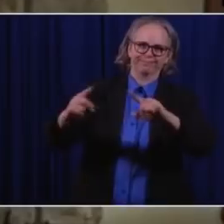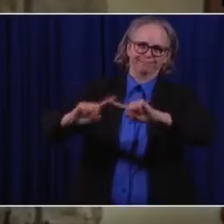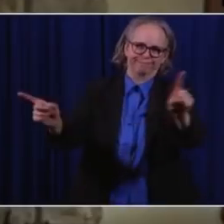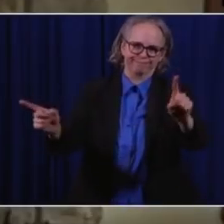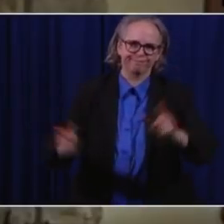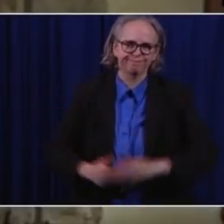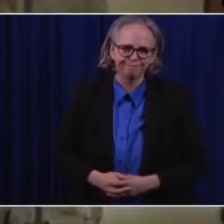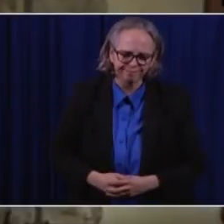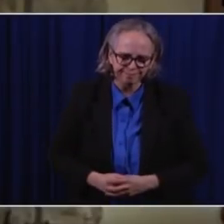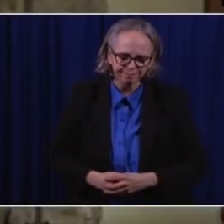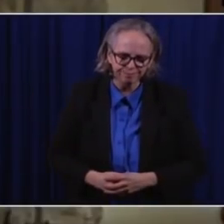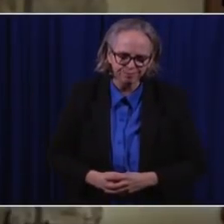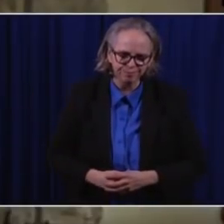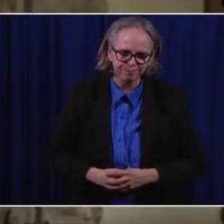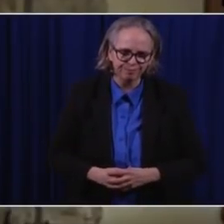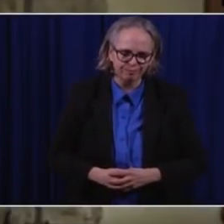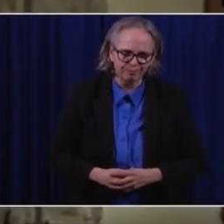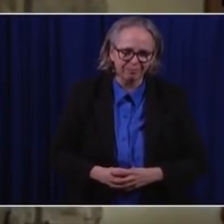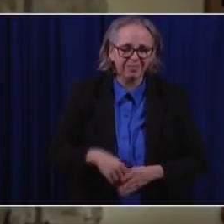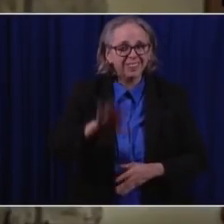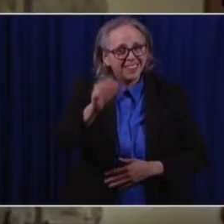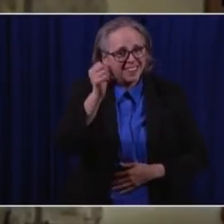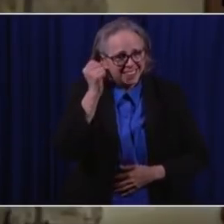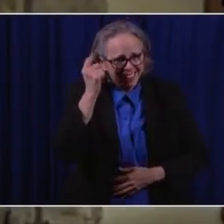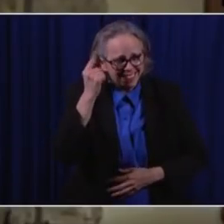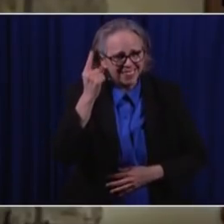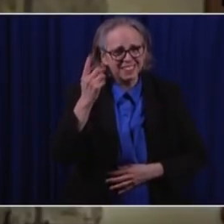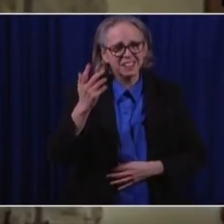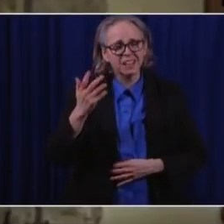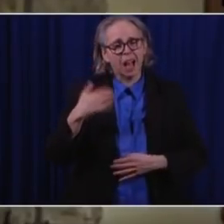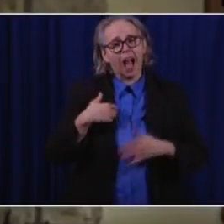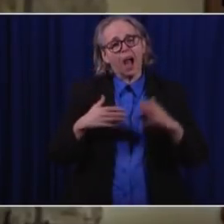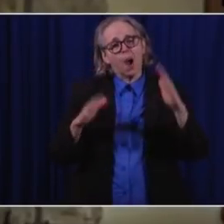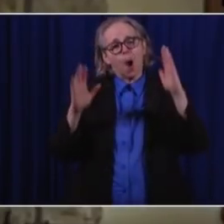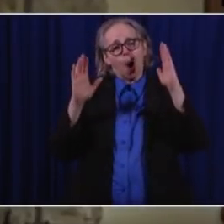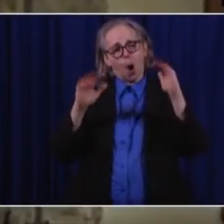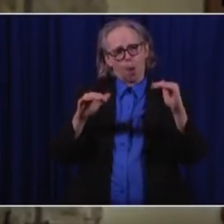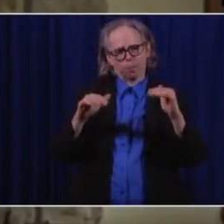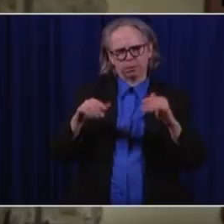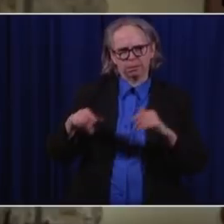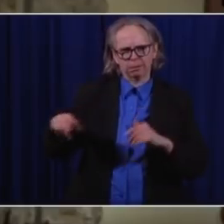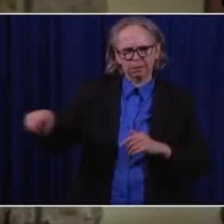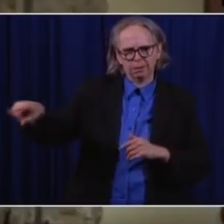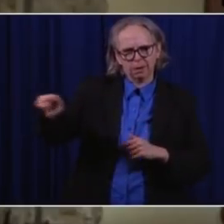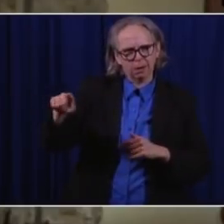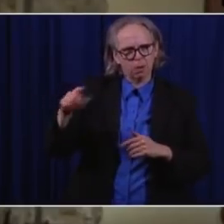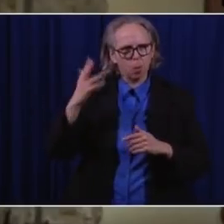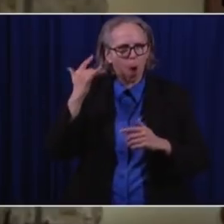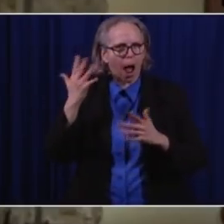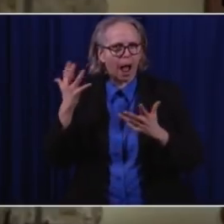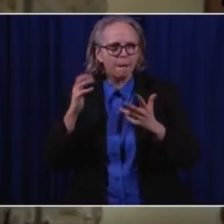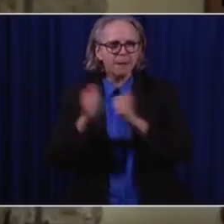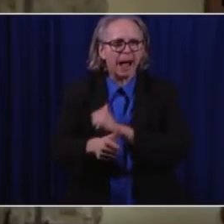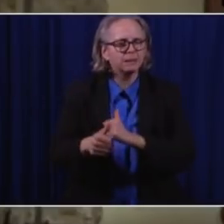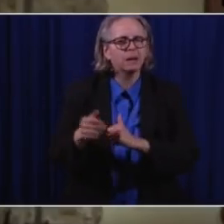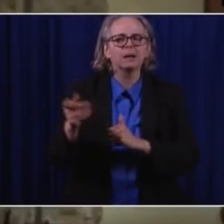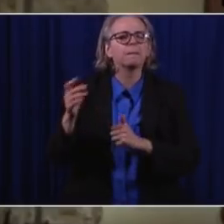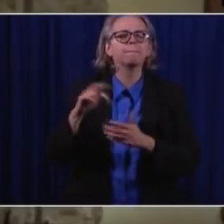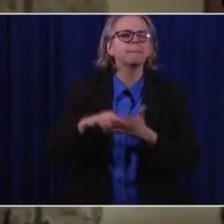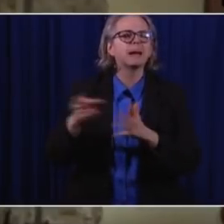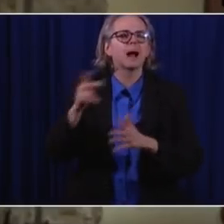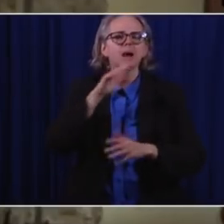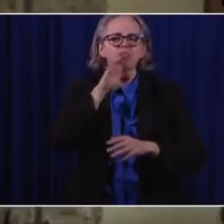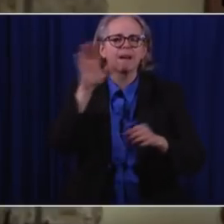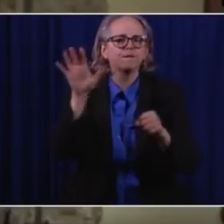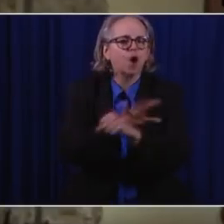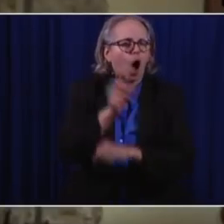fully, understand. But look, the people who I listen to, I would hope